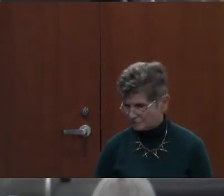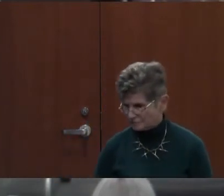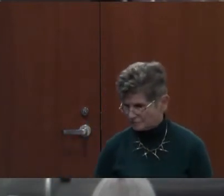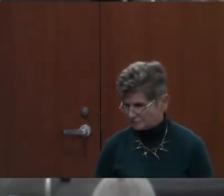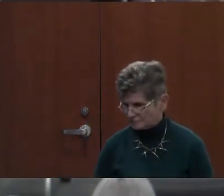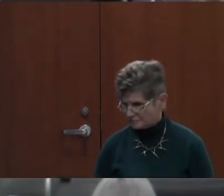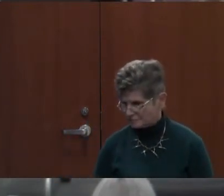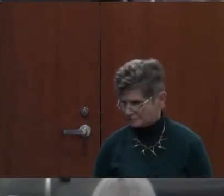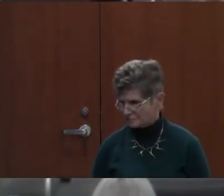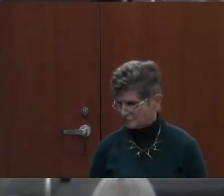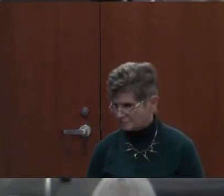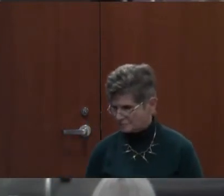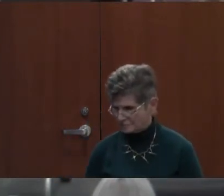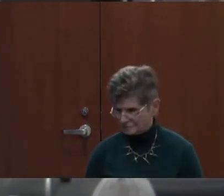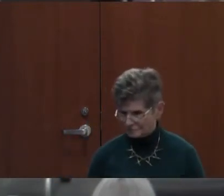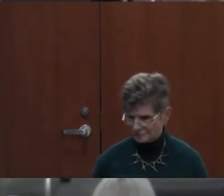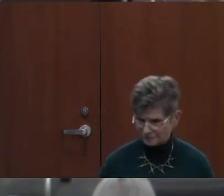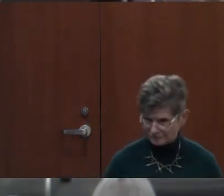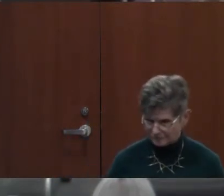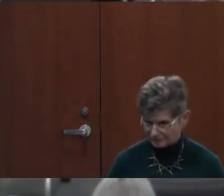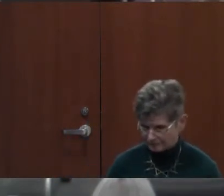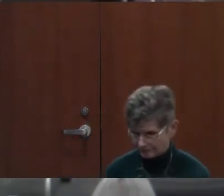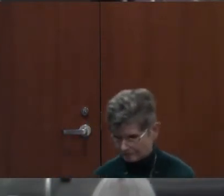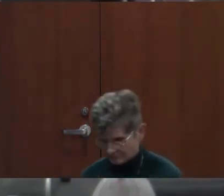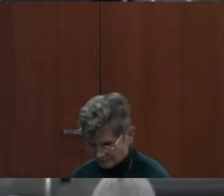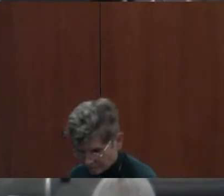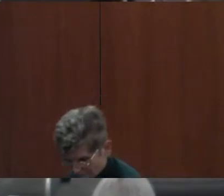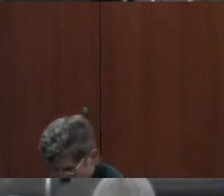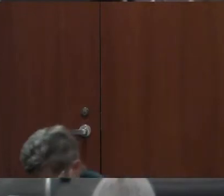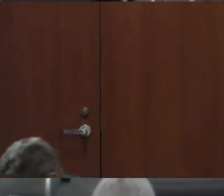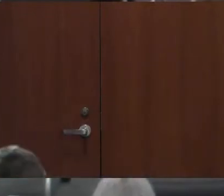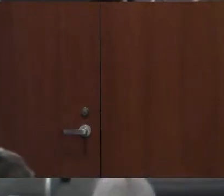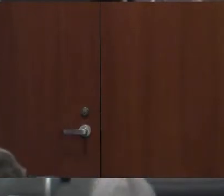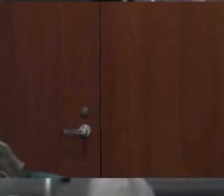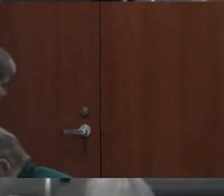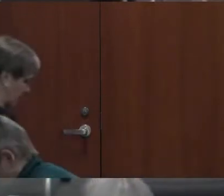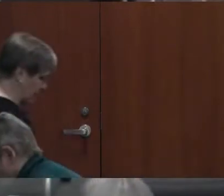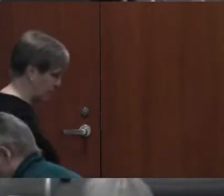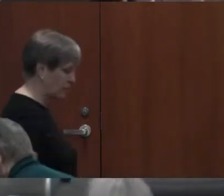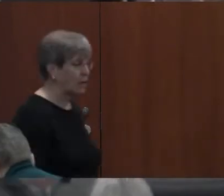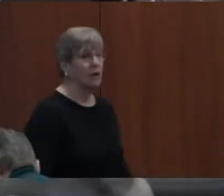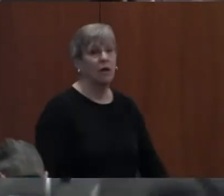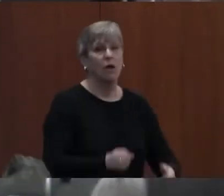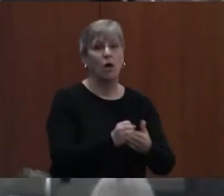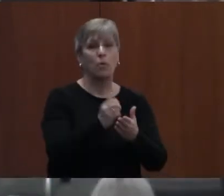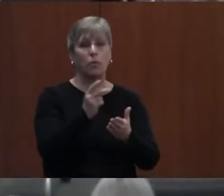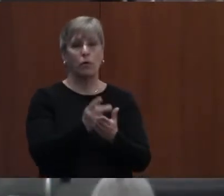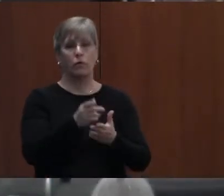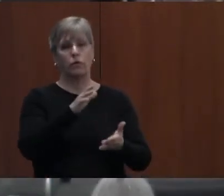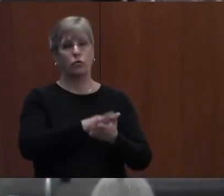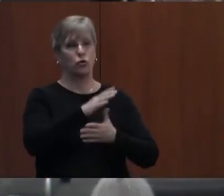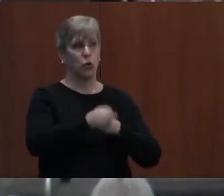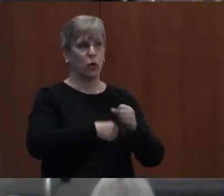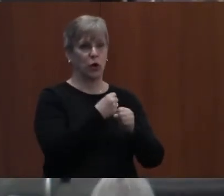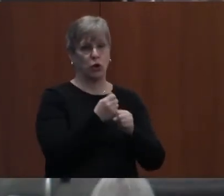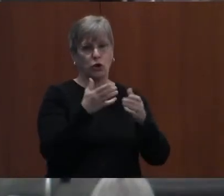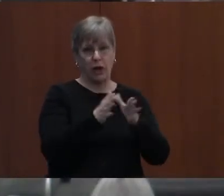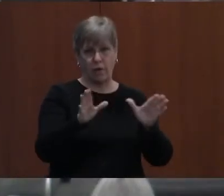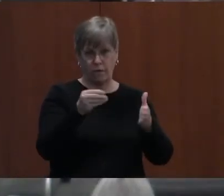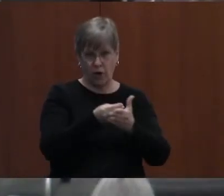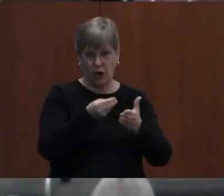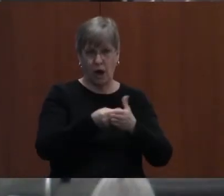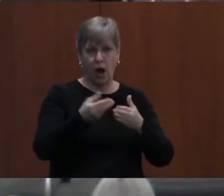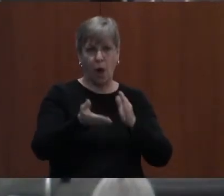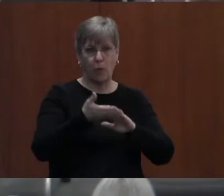Okay, our next item of new business is approval of the Board of Education's fiscal year 2023 general fund operating